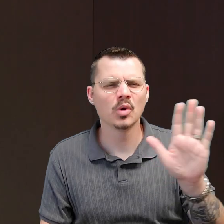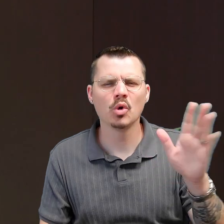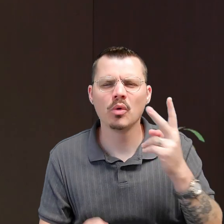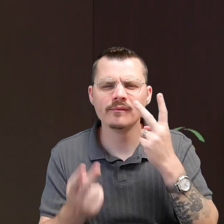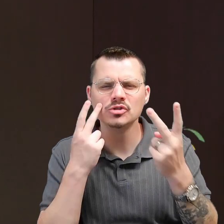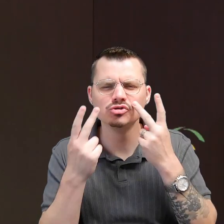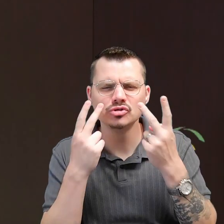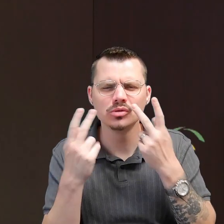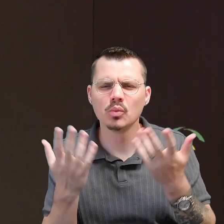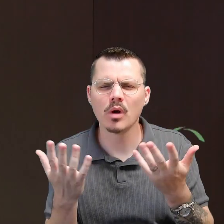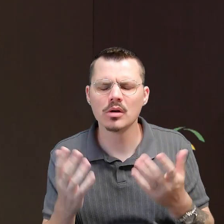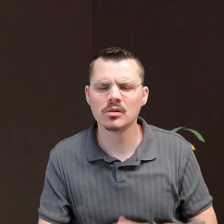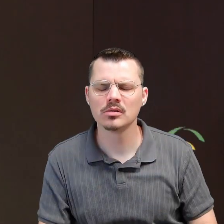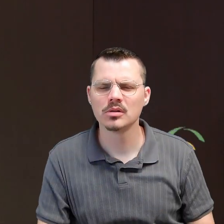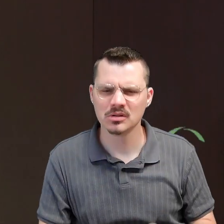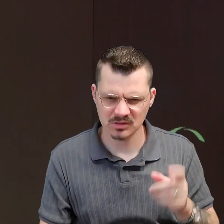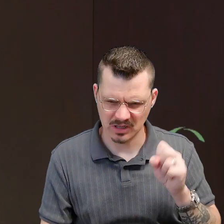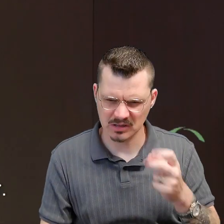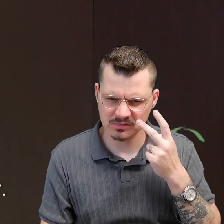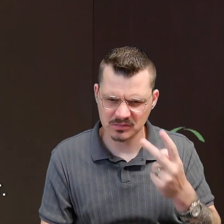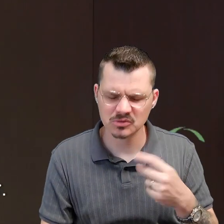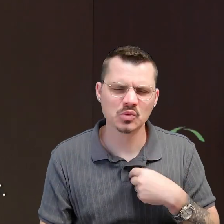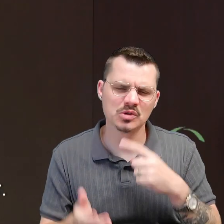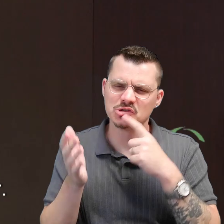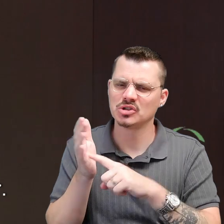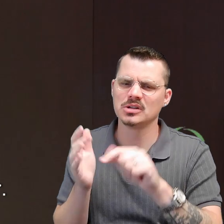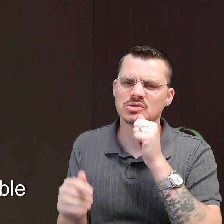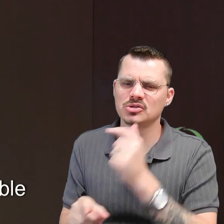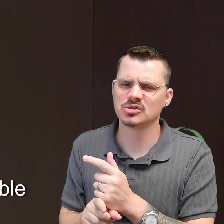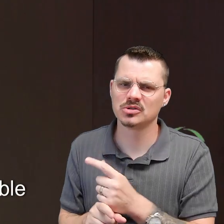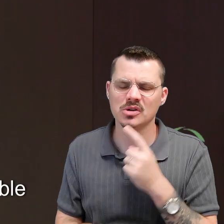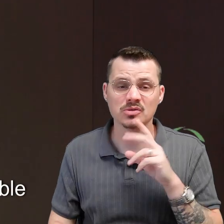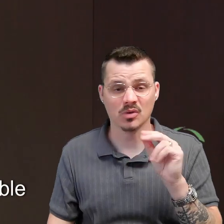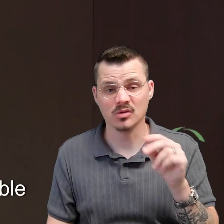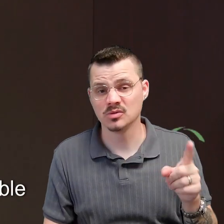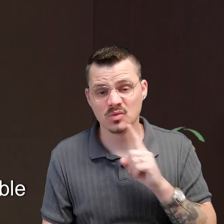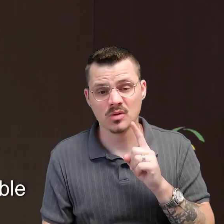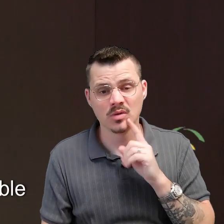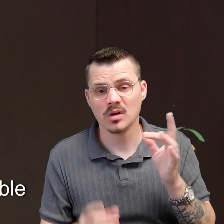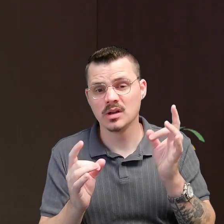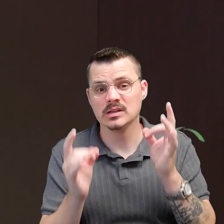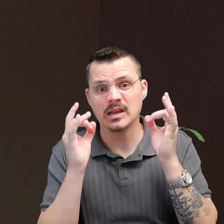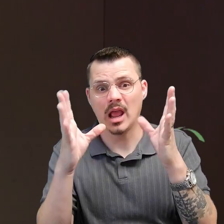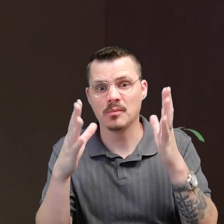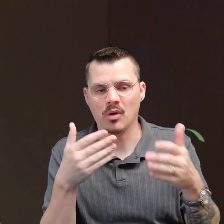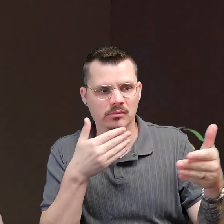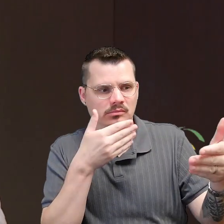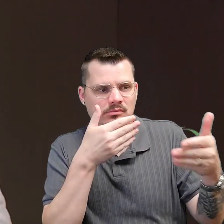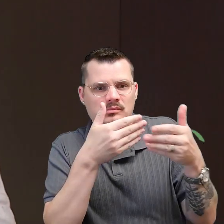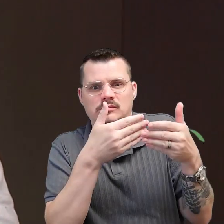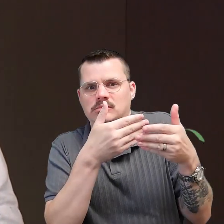what's her vision like? And so we checked with her sister. Oh yeah, she's got really, really terrible